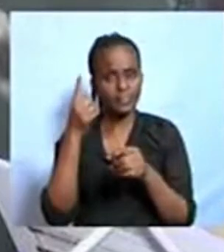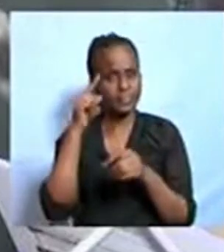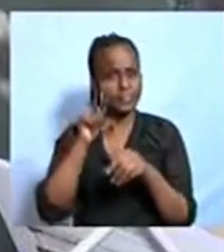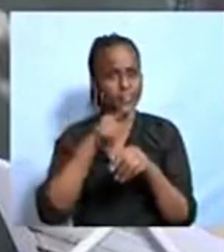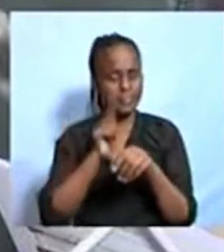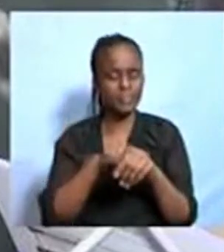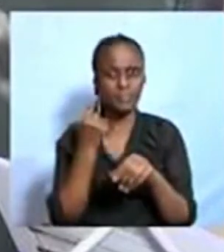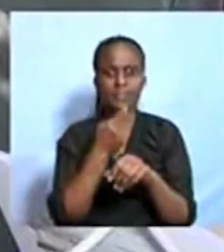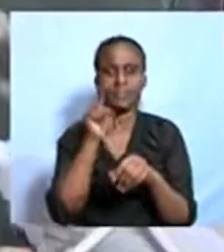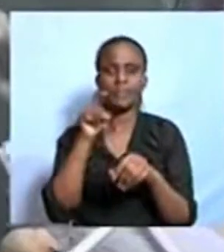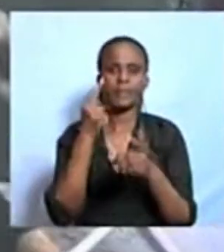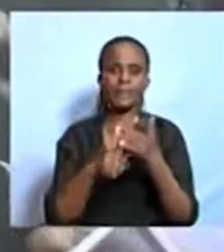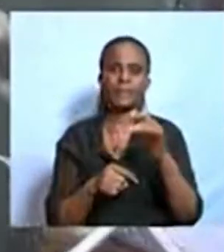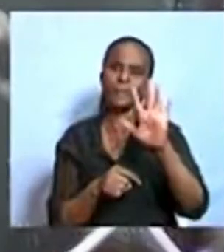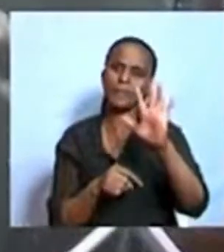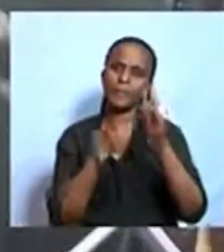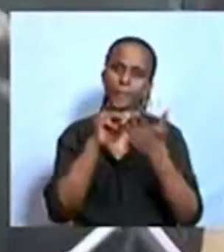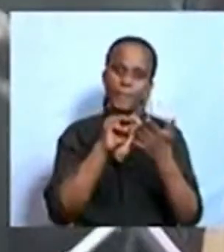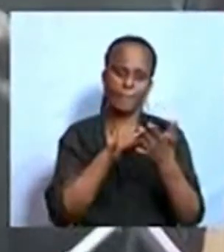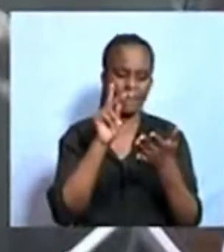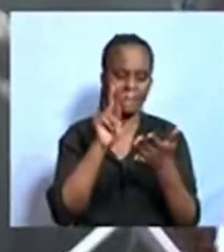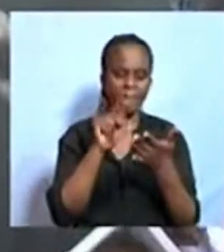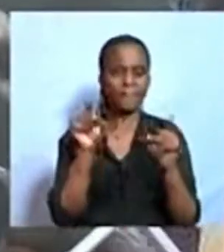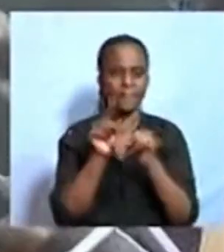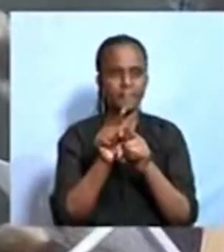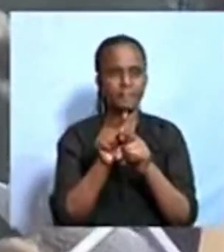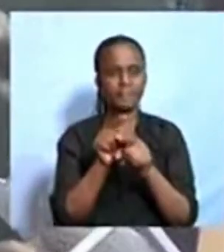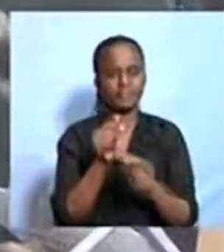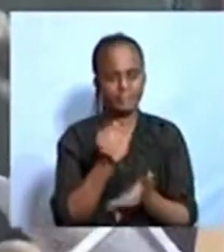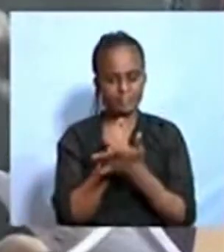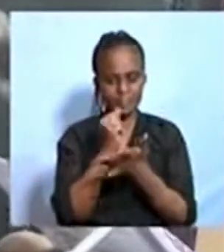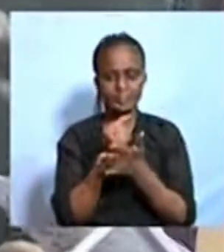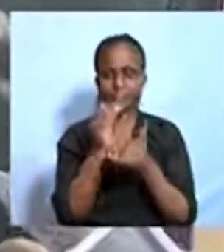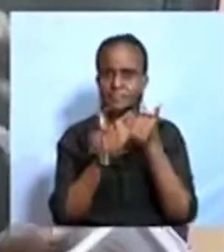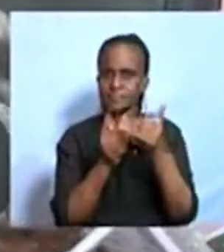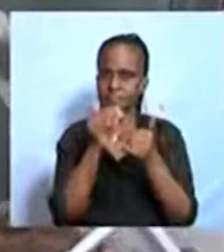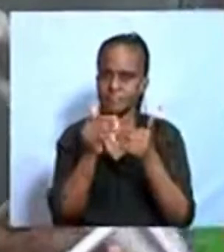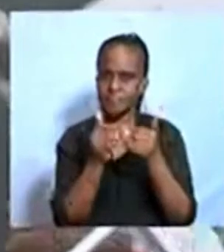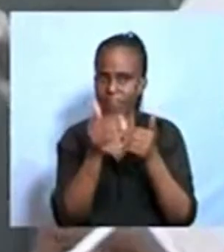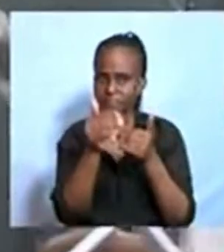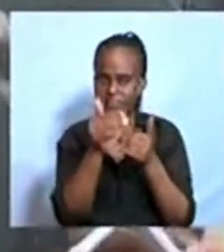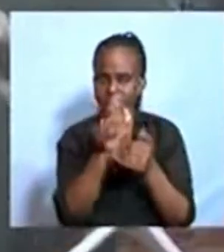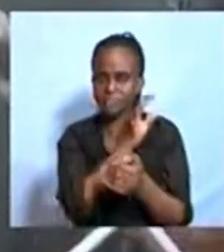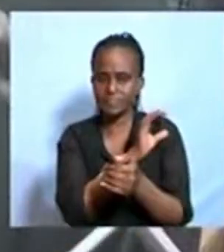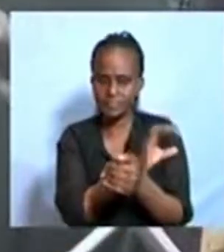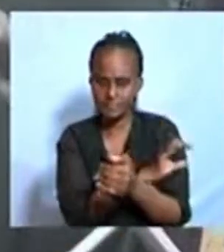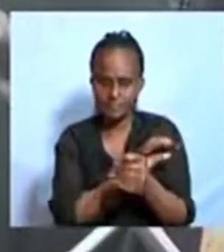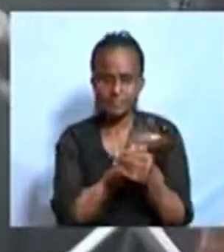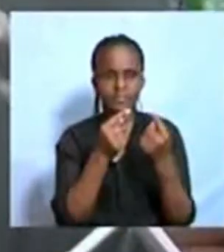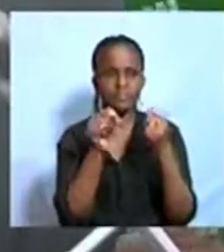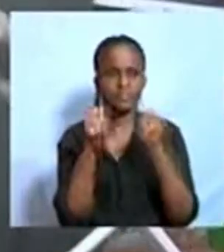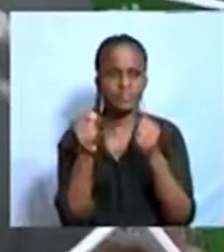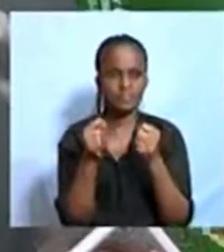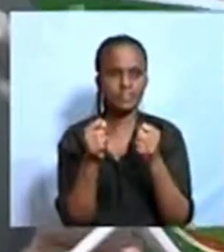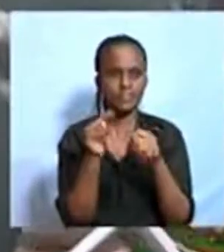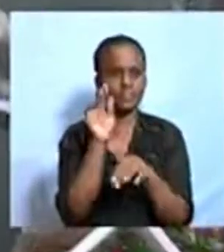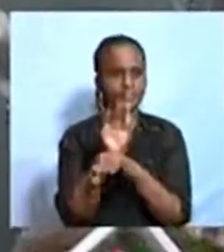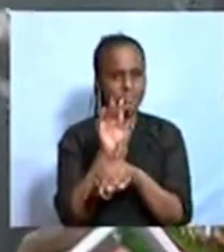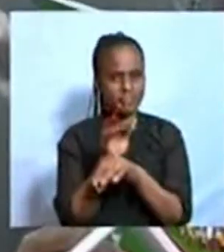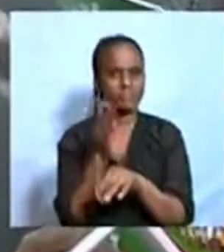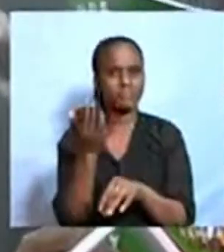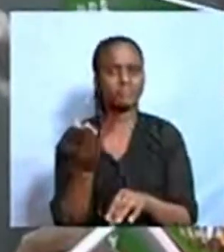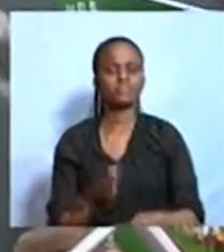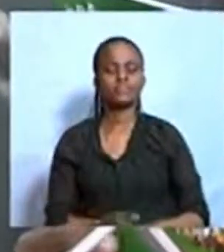it just requires about 5 million to be injected to the next phase of clinical trials. So just comment on